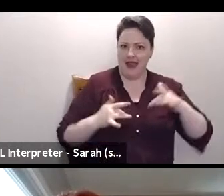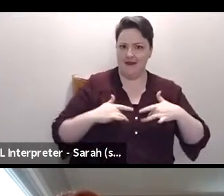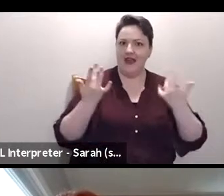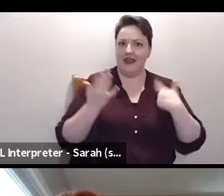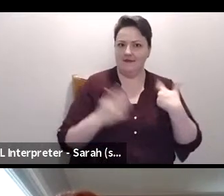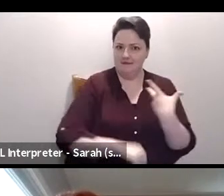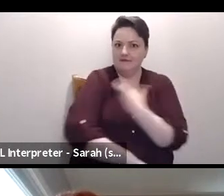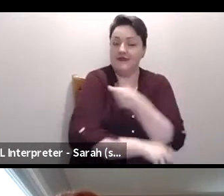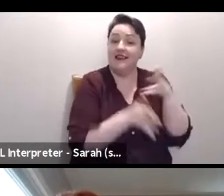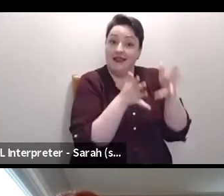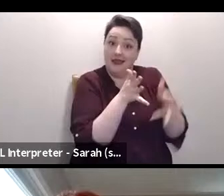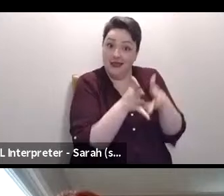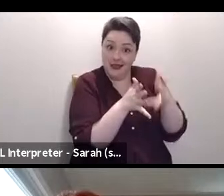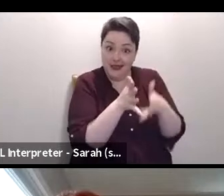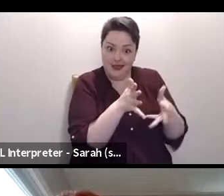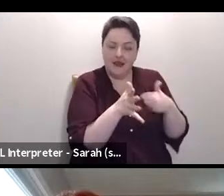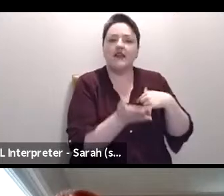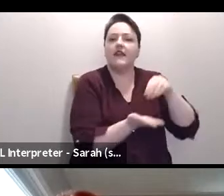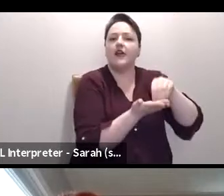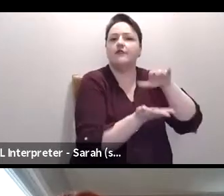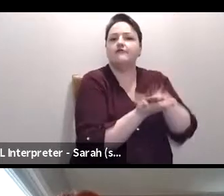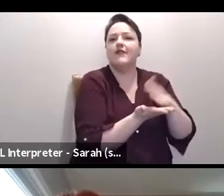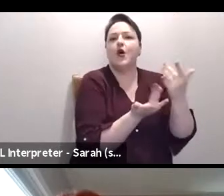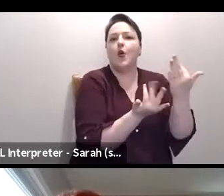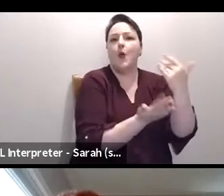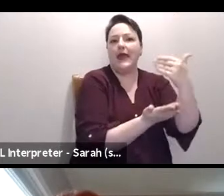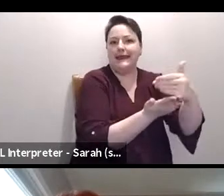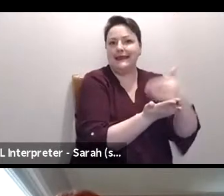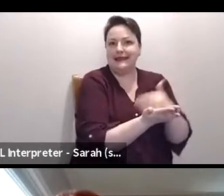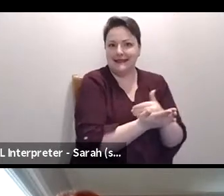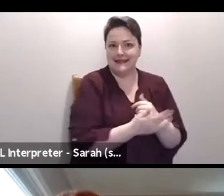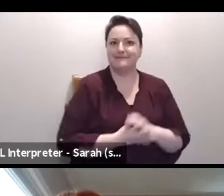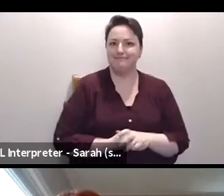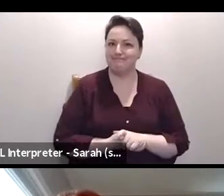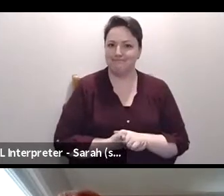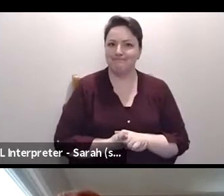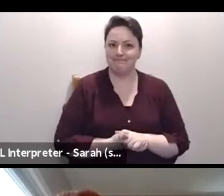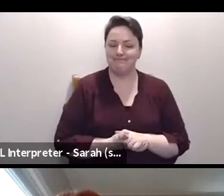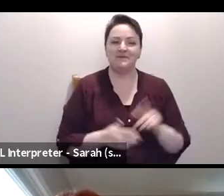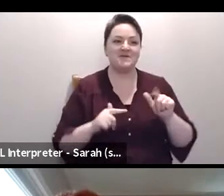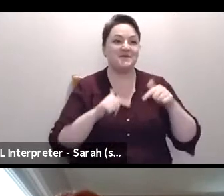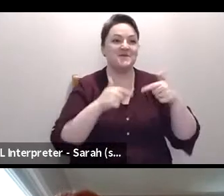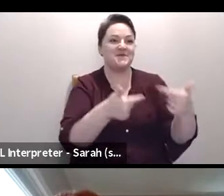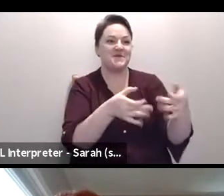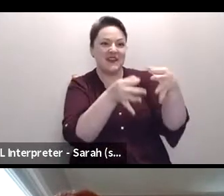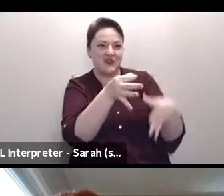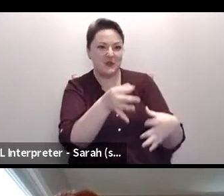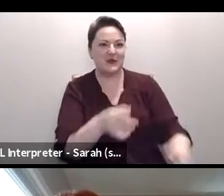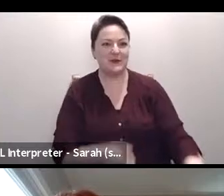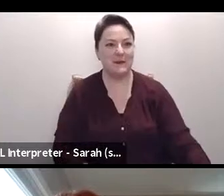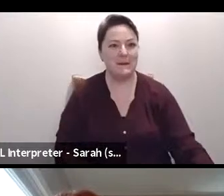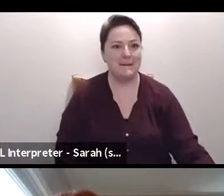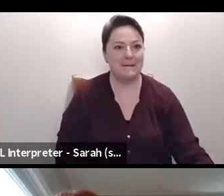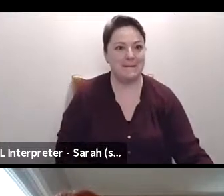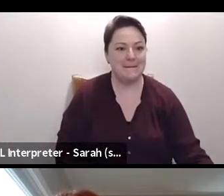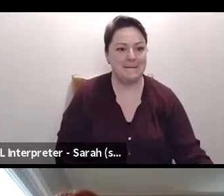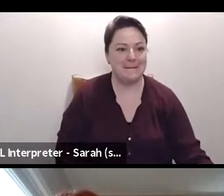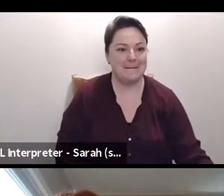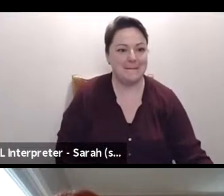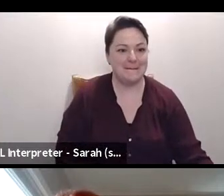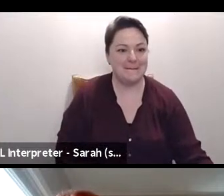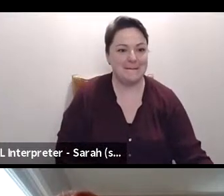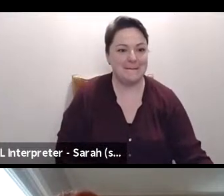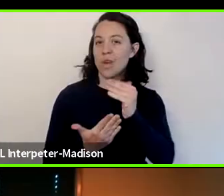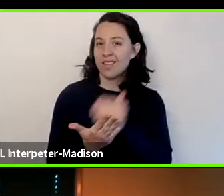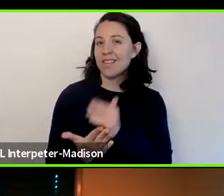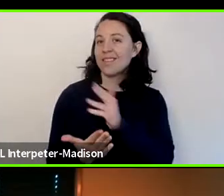have leftover vaccines, they're keeping an active wait list, and they will reach out to folks to be able to get them in so that no vaccine is wasted, because